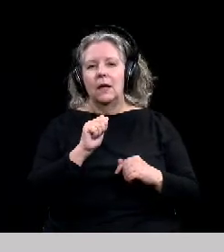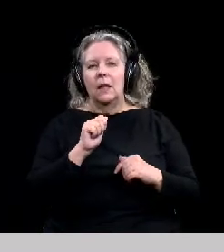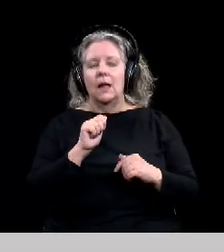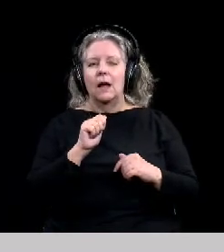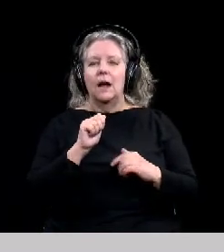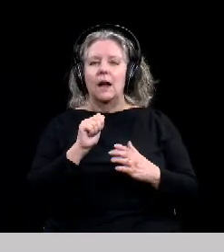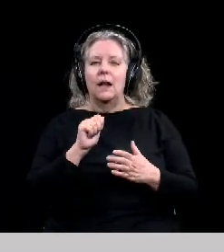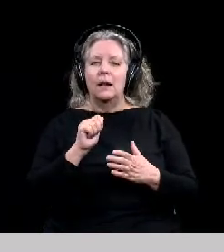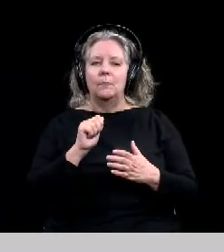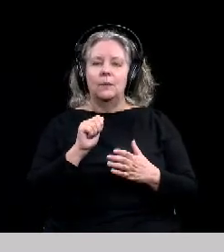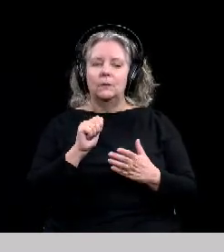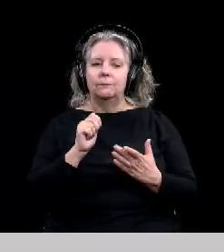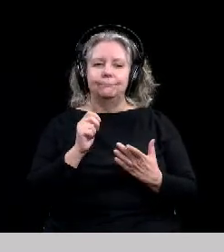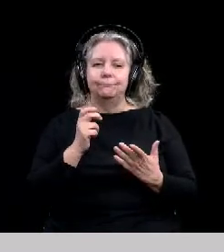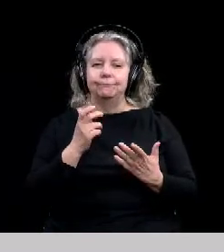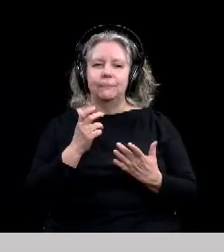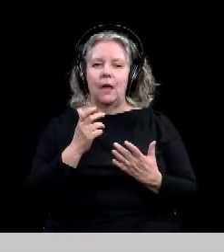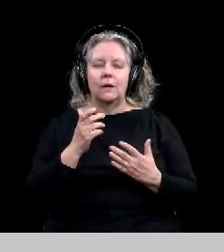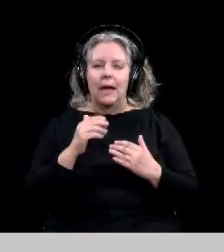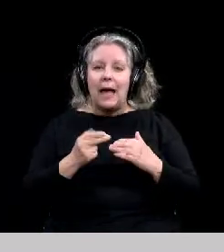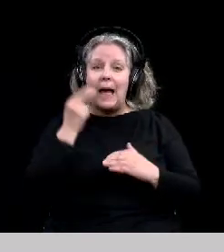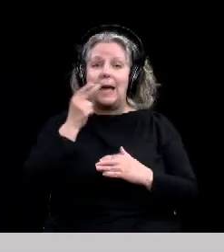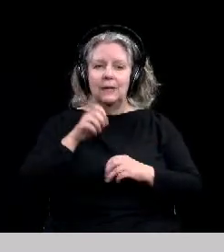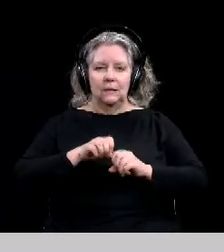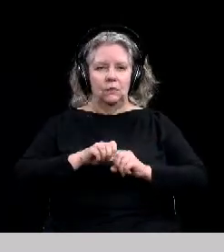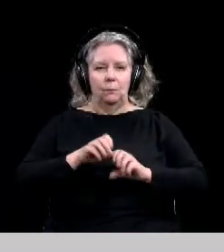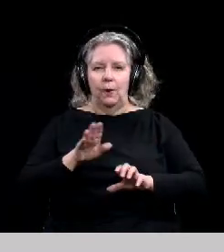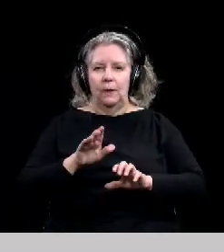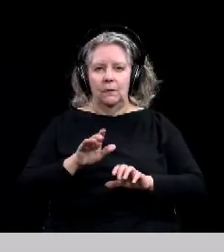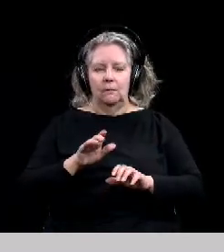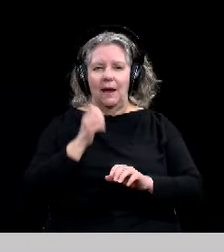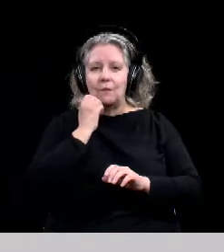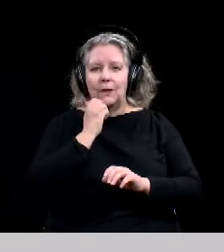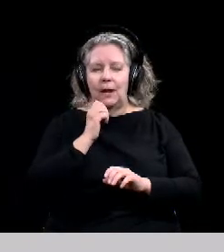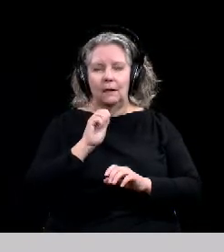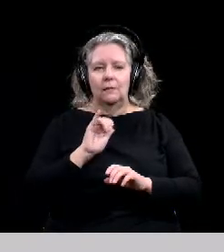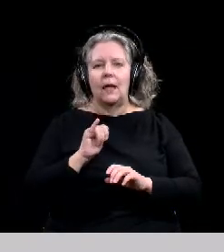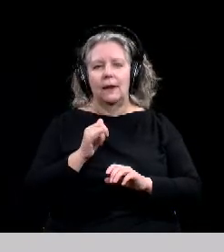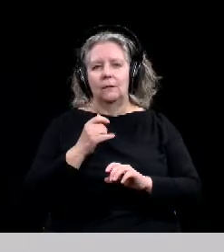even just a month and a half ago.